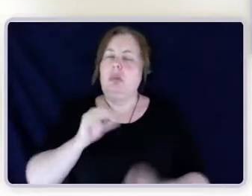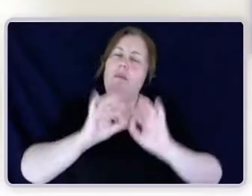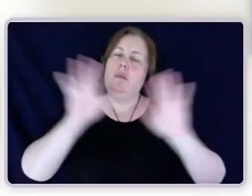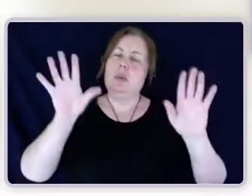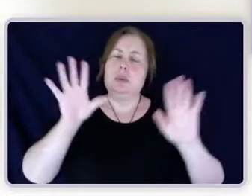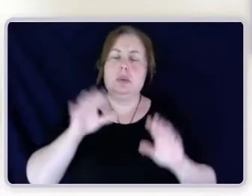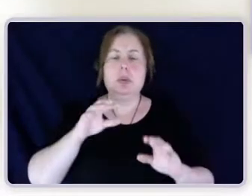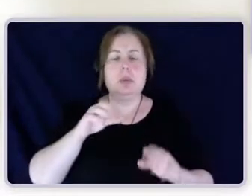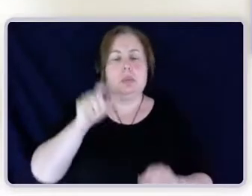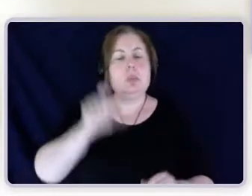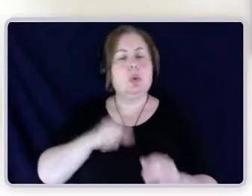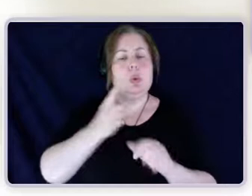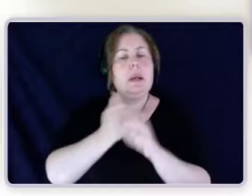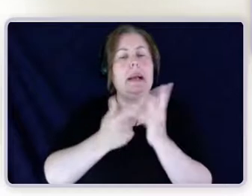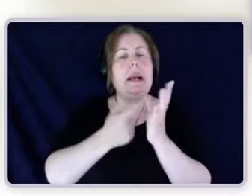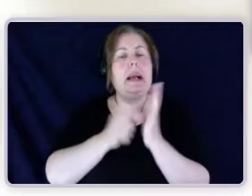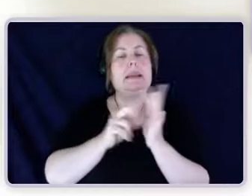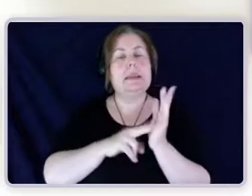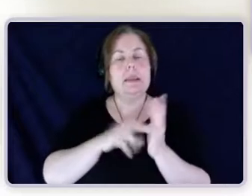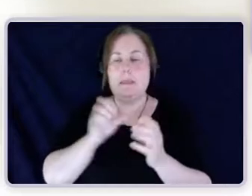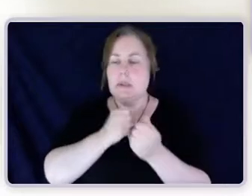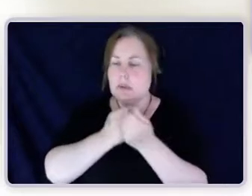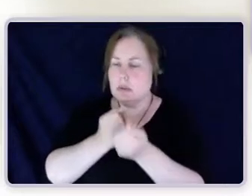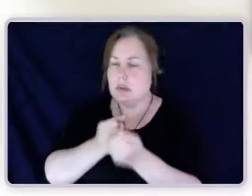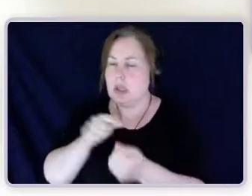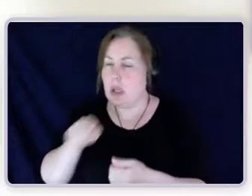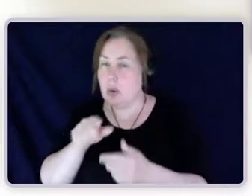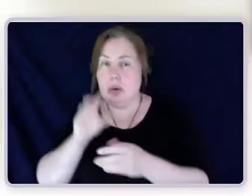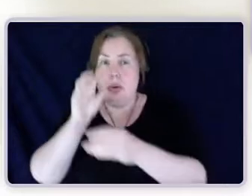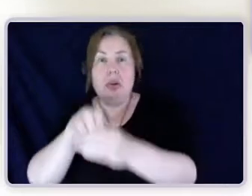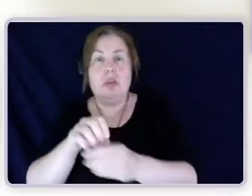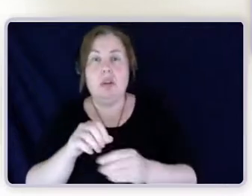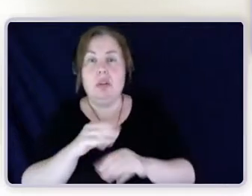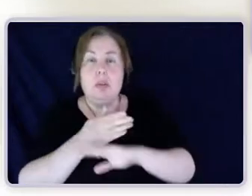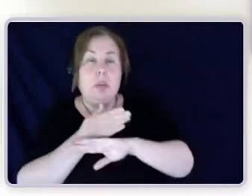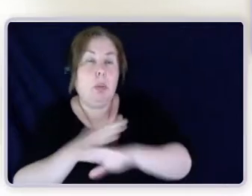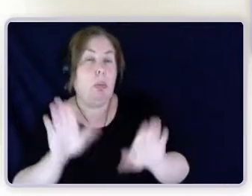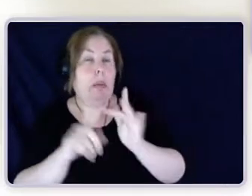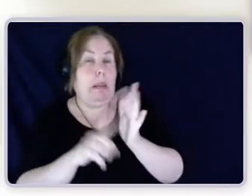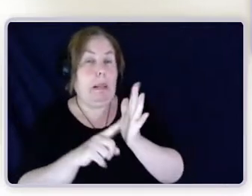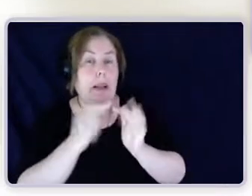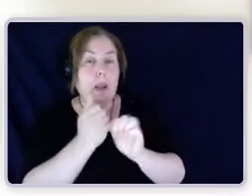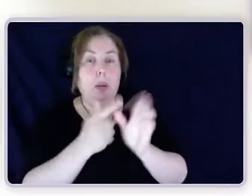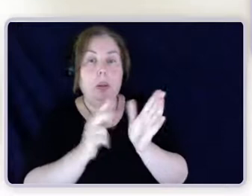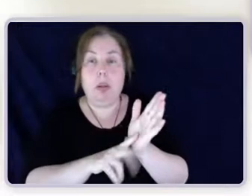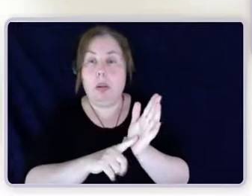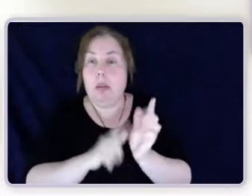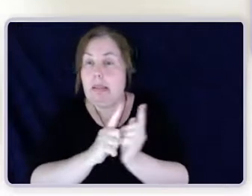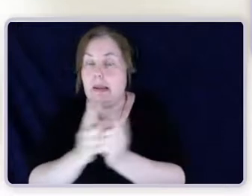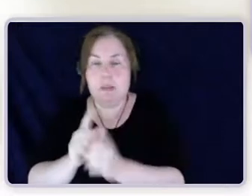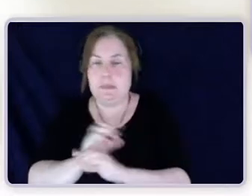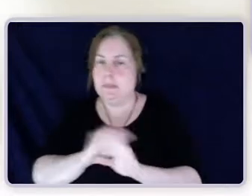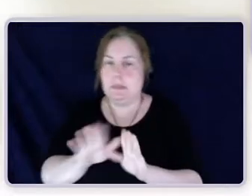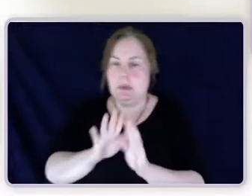to conduct any illegal activity, and they can't, they're not supposed to coerce, intimidate, or somehow influence